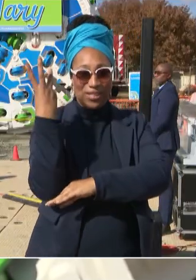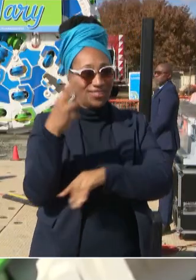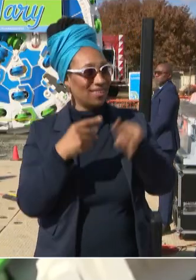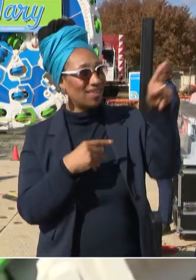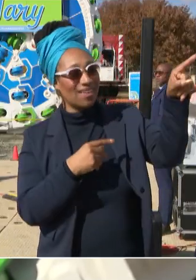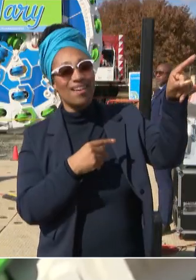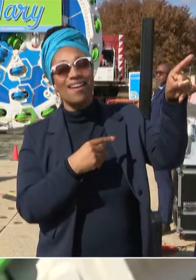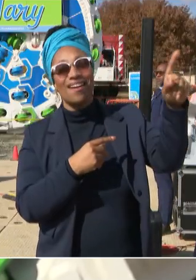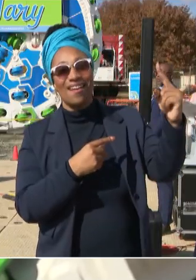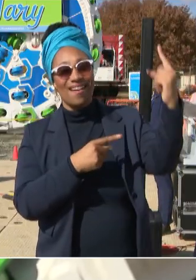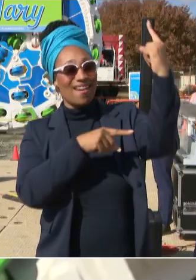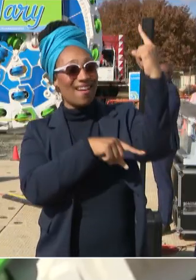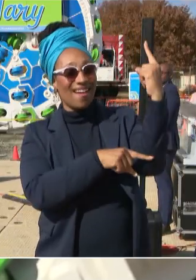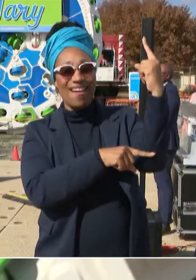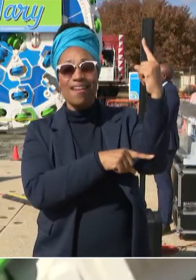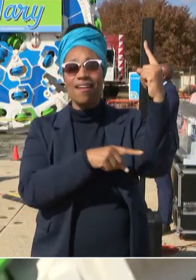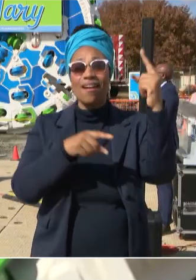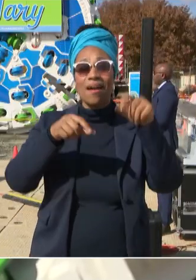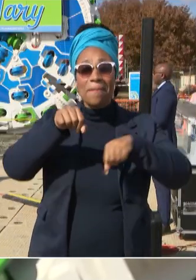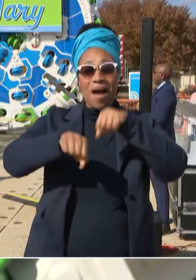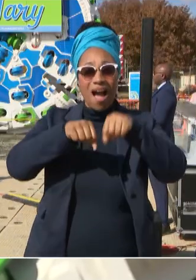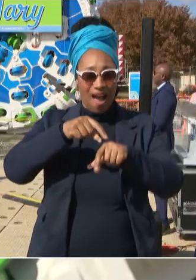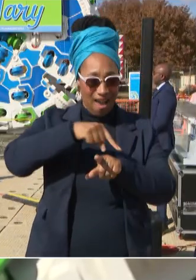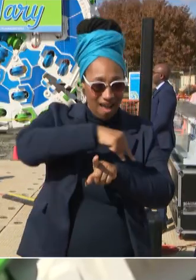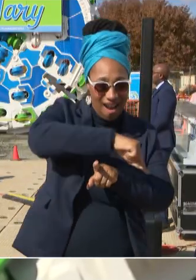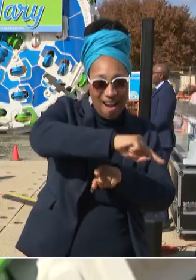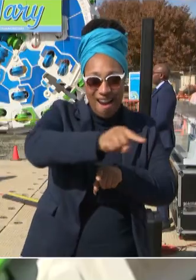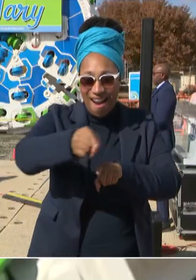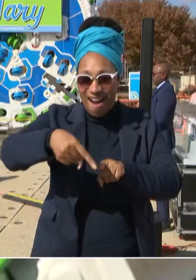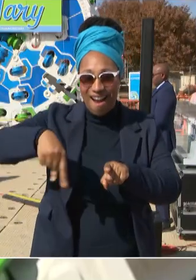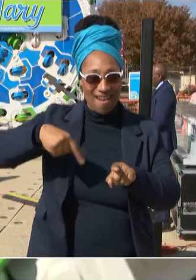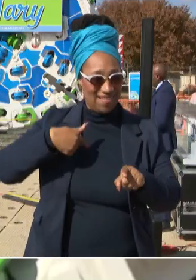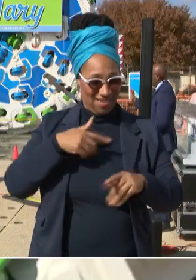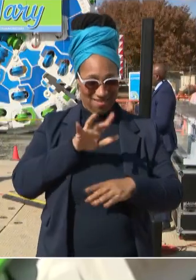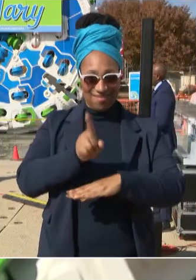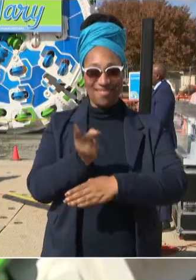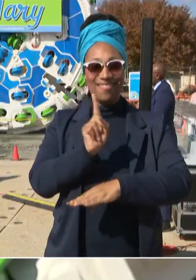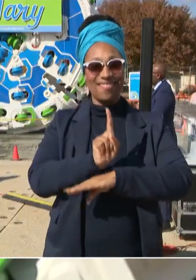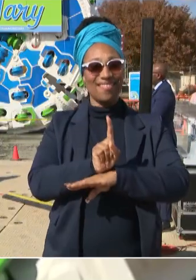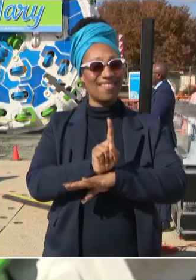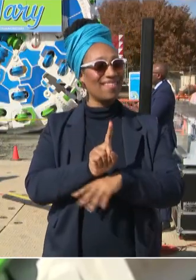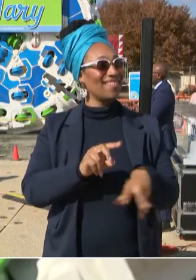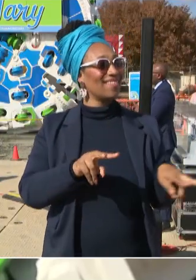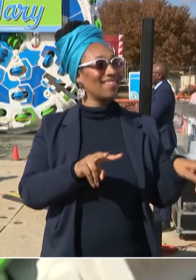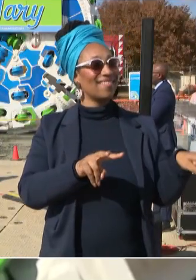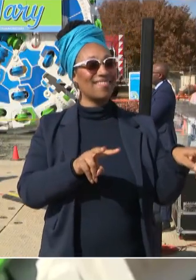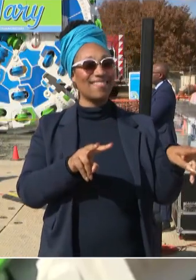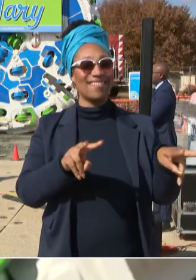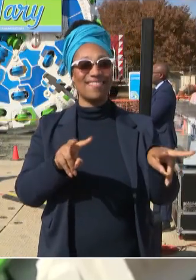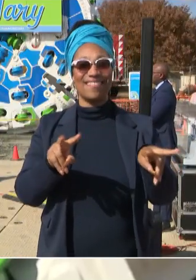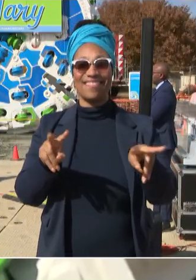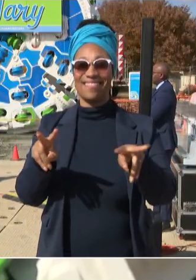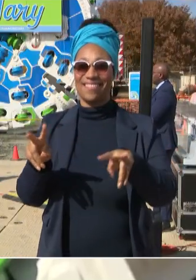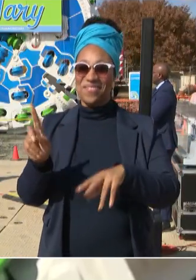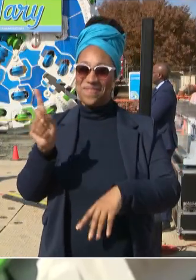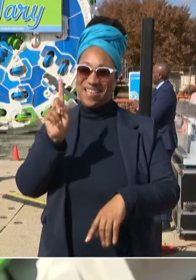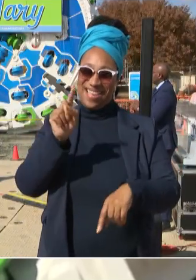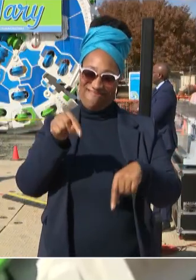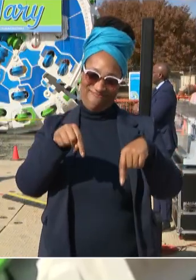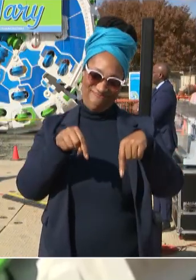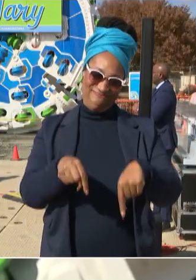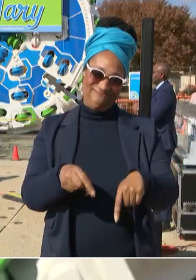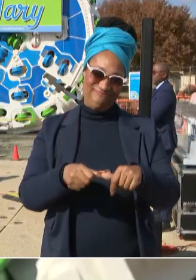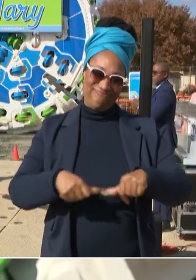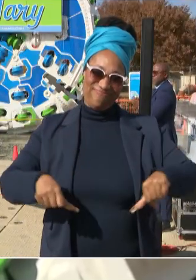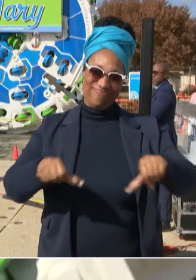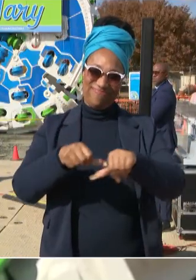we chose this location to be the mining site for the Potomac River because of the geology of the tunnel